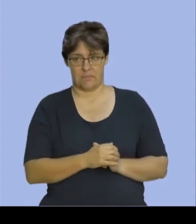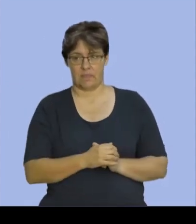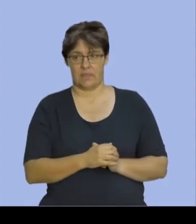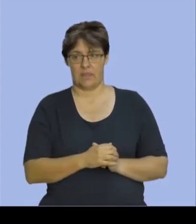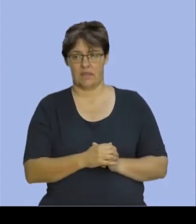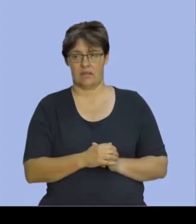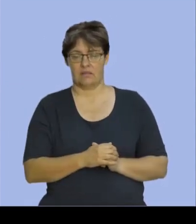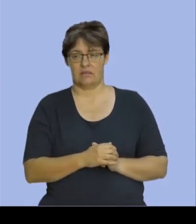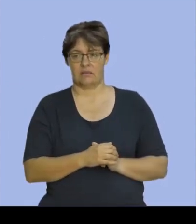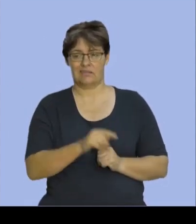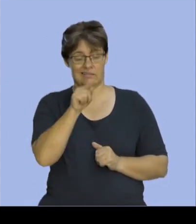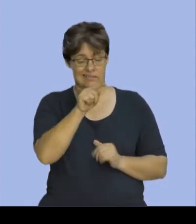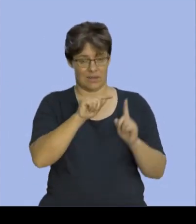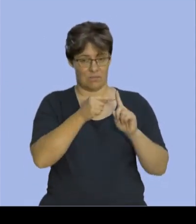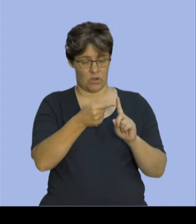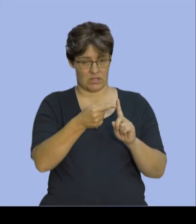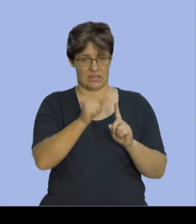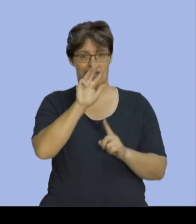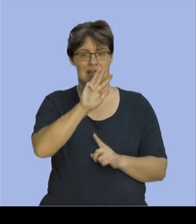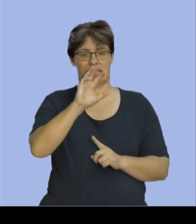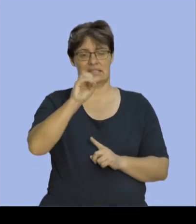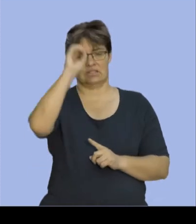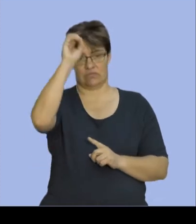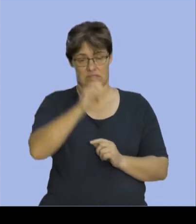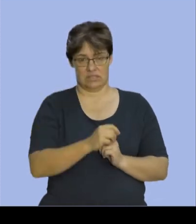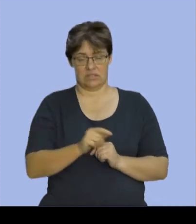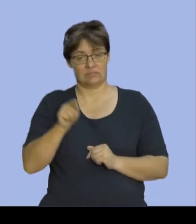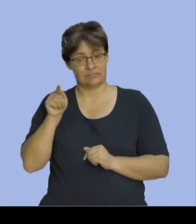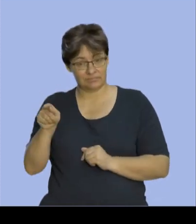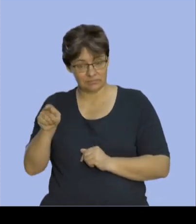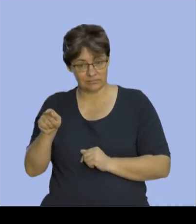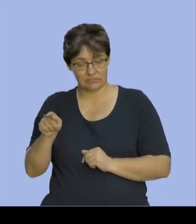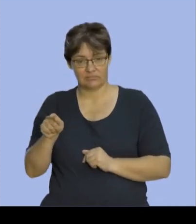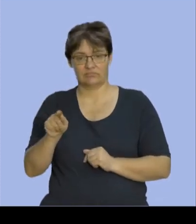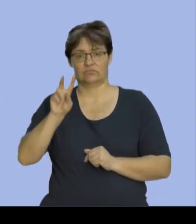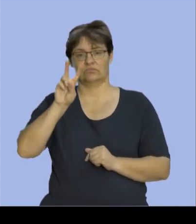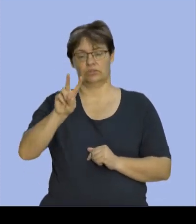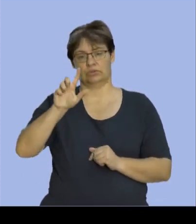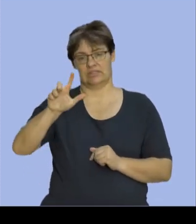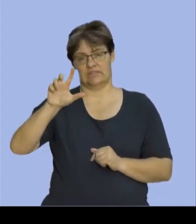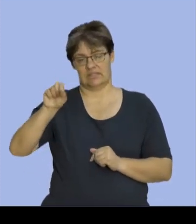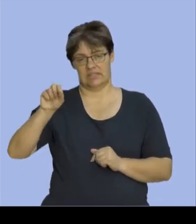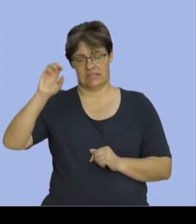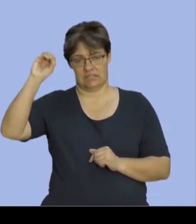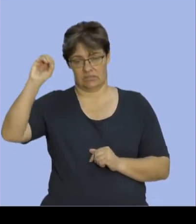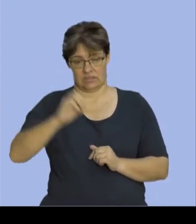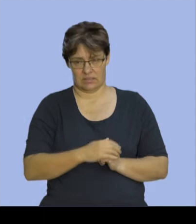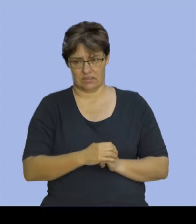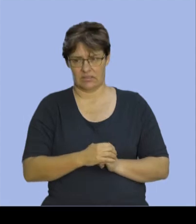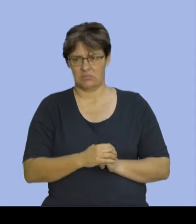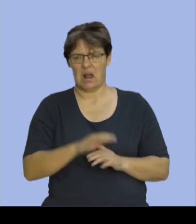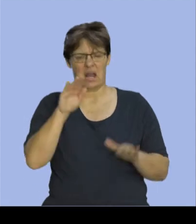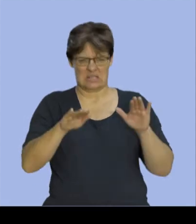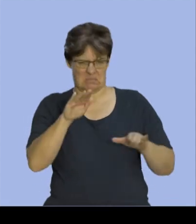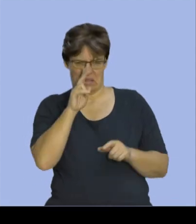ends there, right? Where this point will be 90 degrees, and that one there will be 270